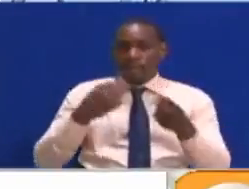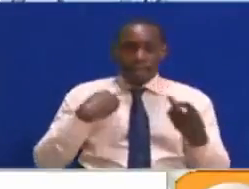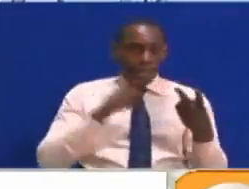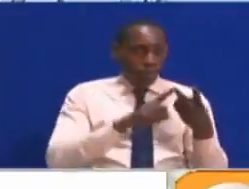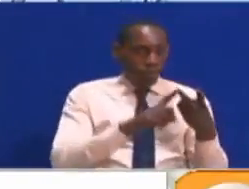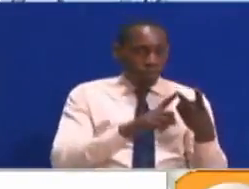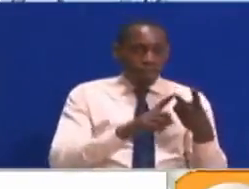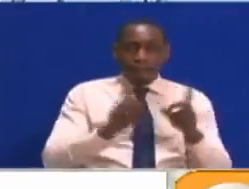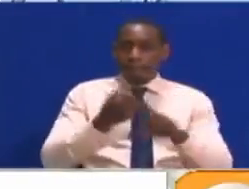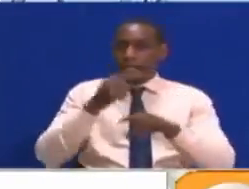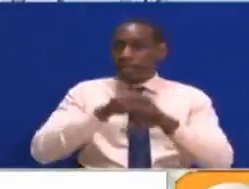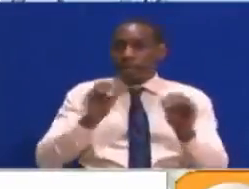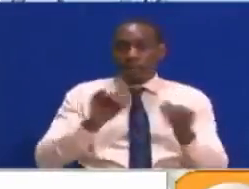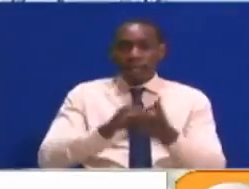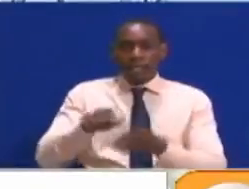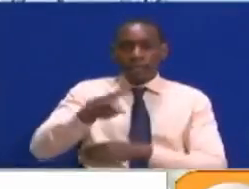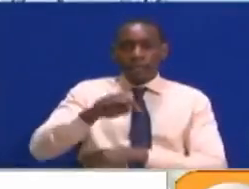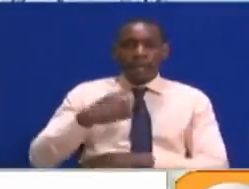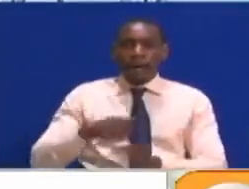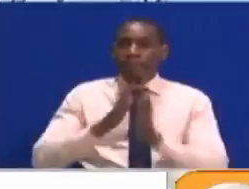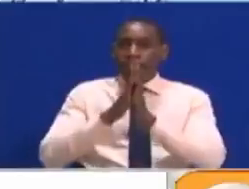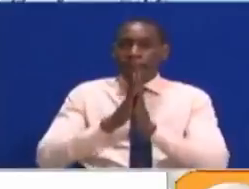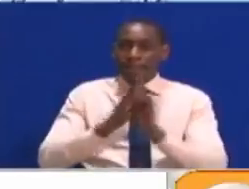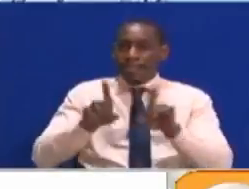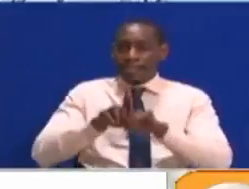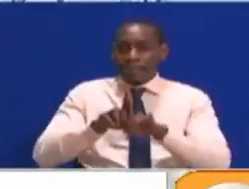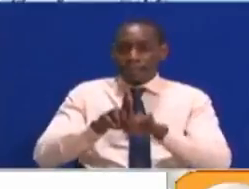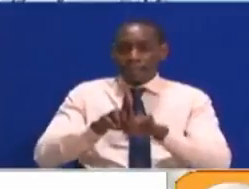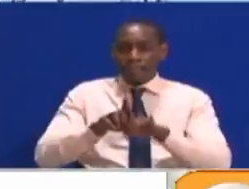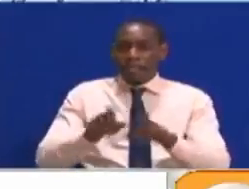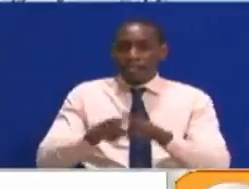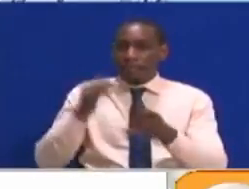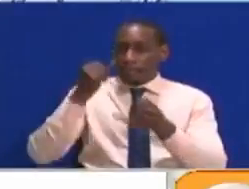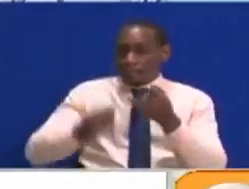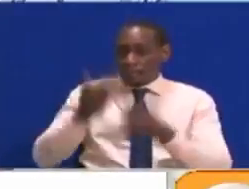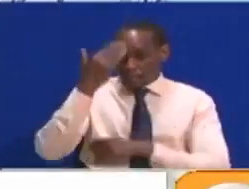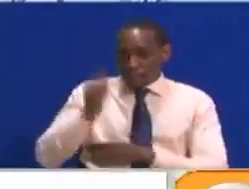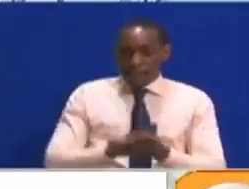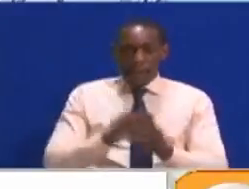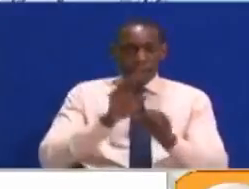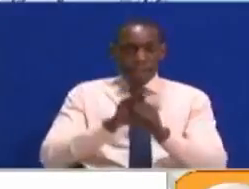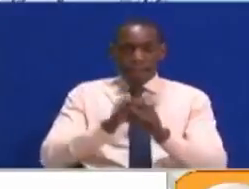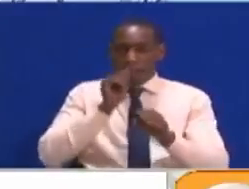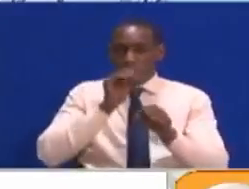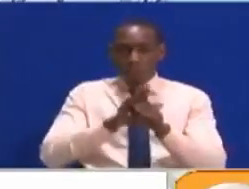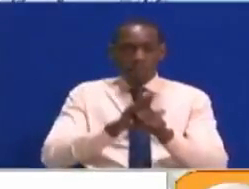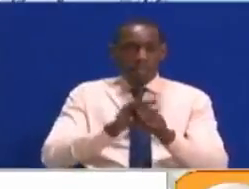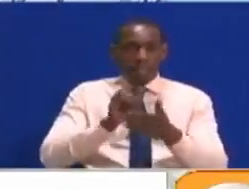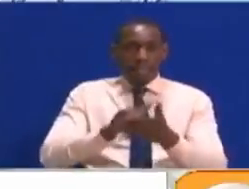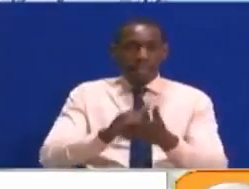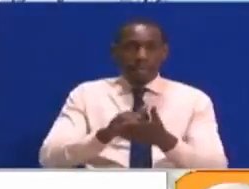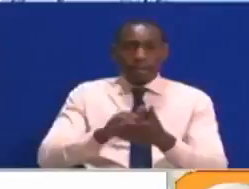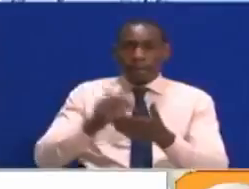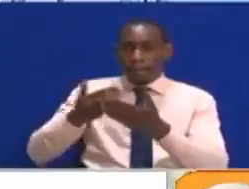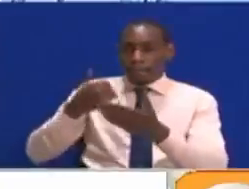Two, this is not the first time we are holding prayers of this nature. And finally, because many of the commitments we have made at